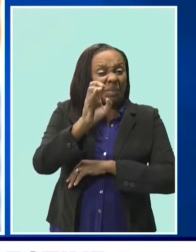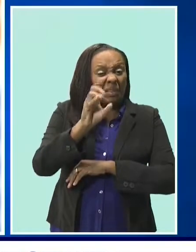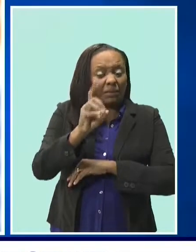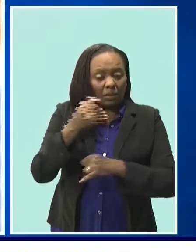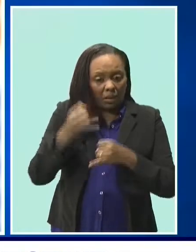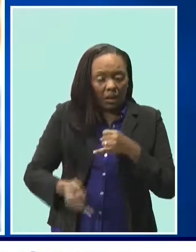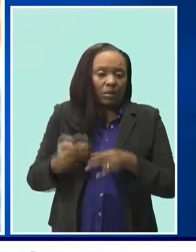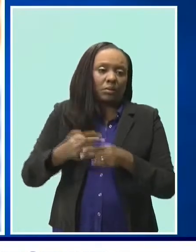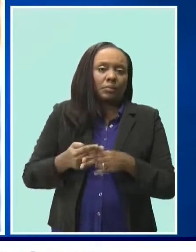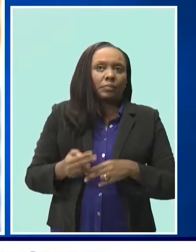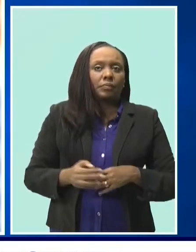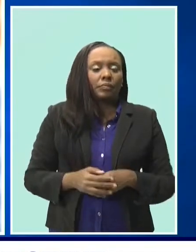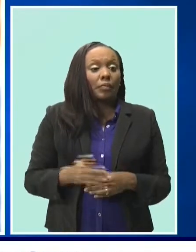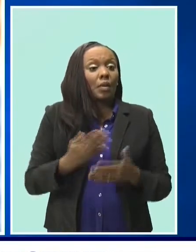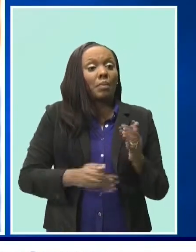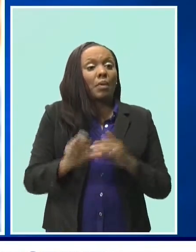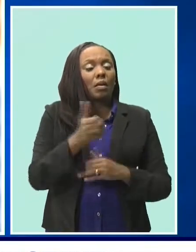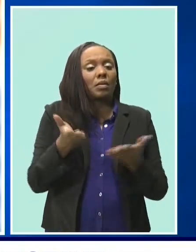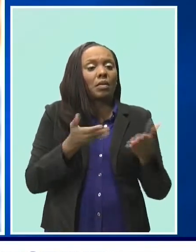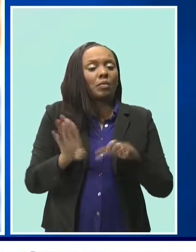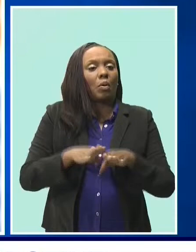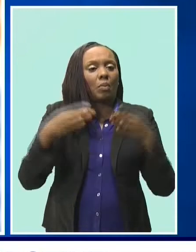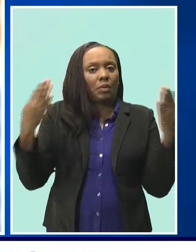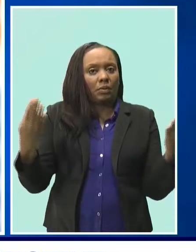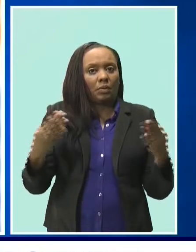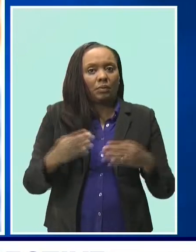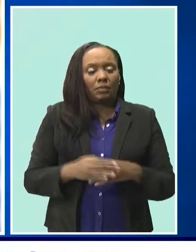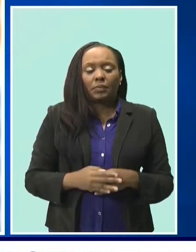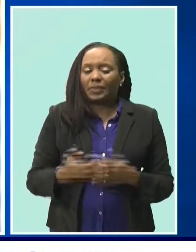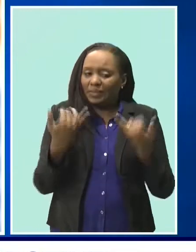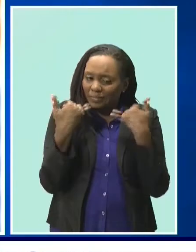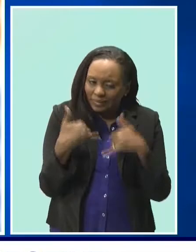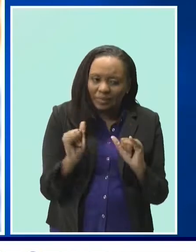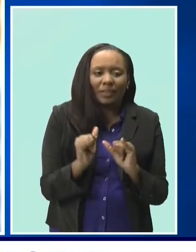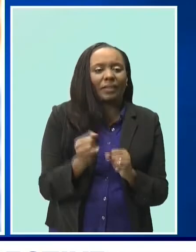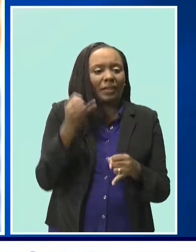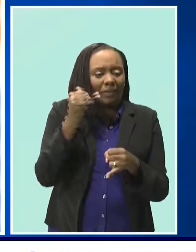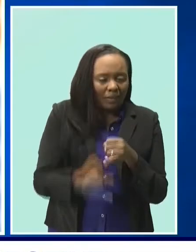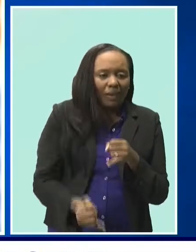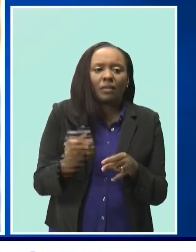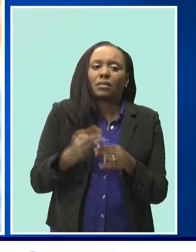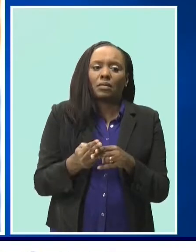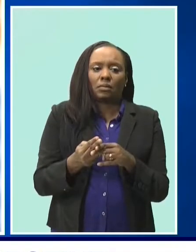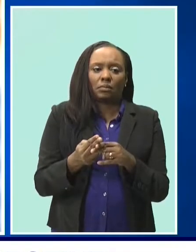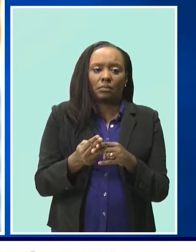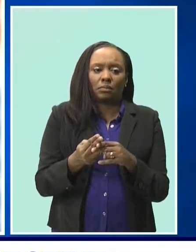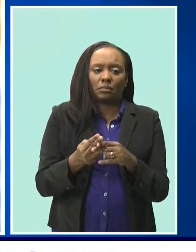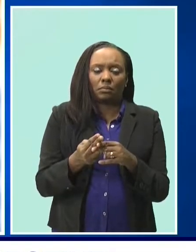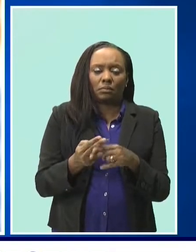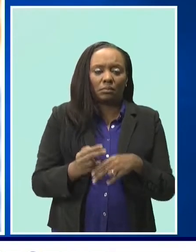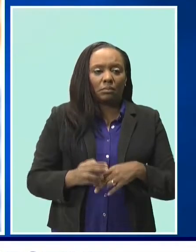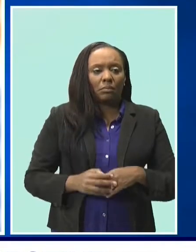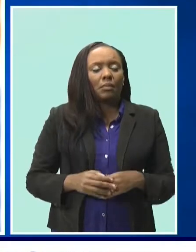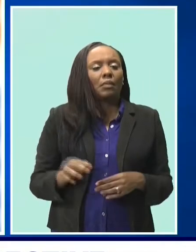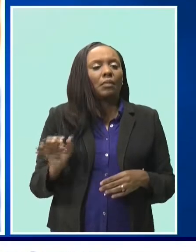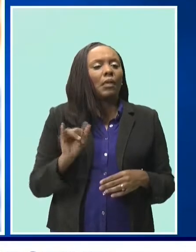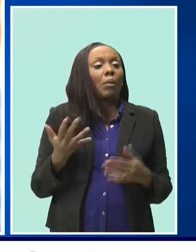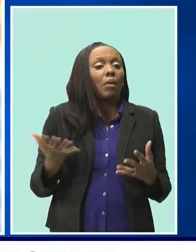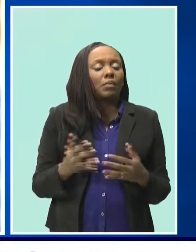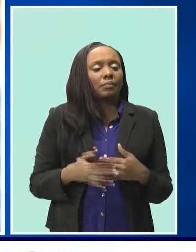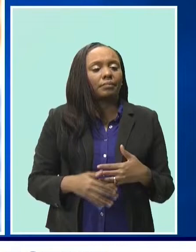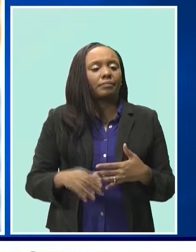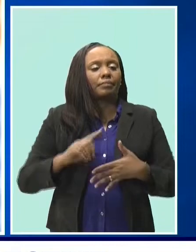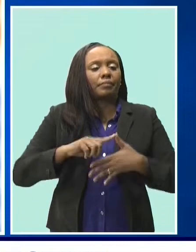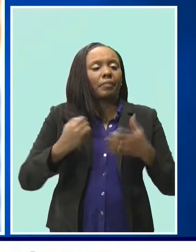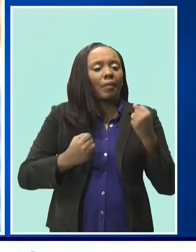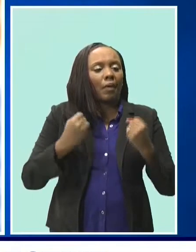non-essential services that have reopened. You must also use your assigned days to access these services. Some of these include auto